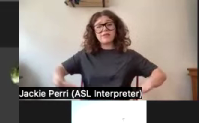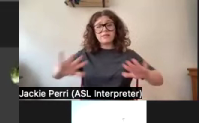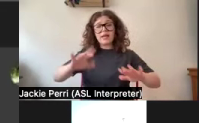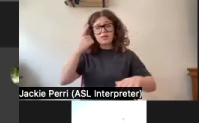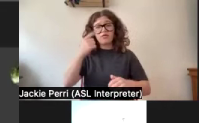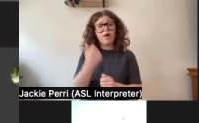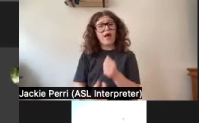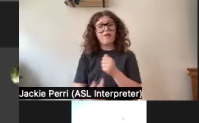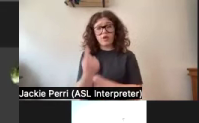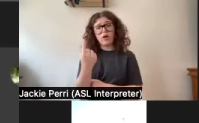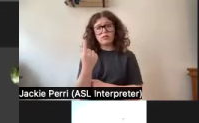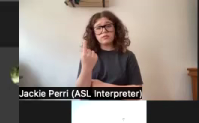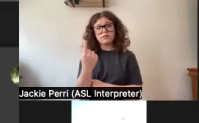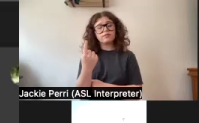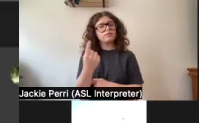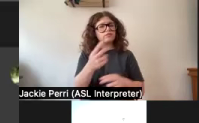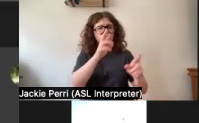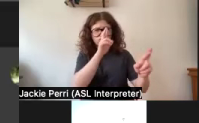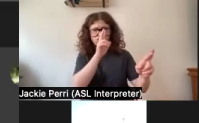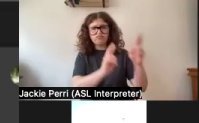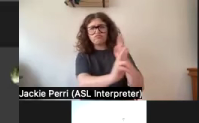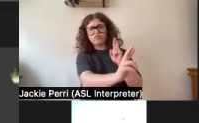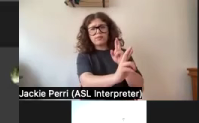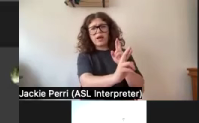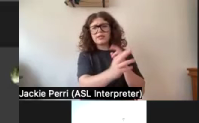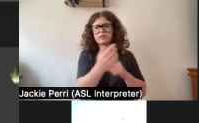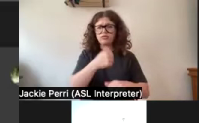and treat everyone with respect and dignity.